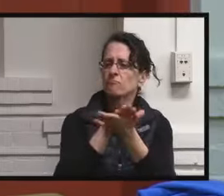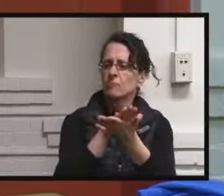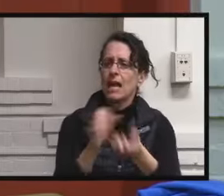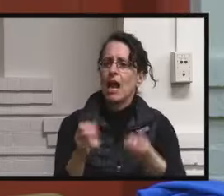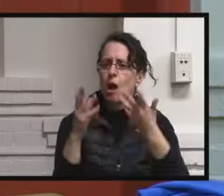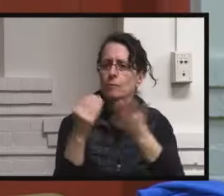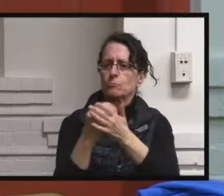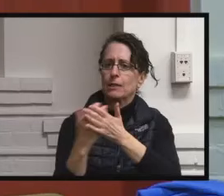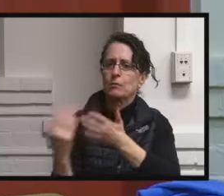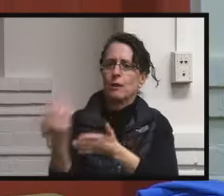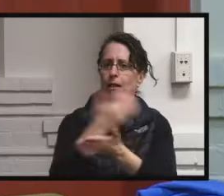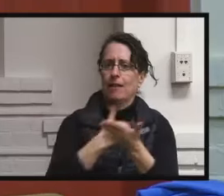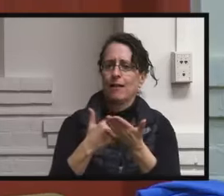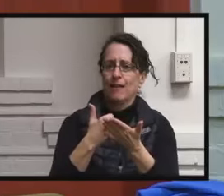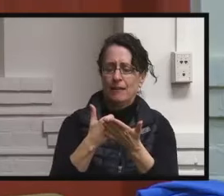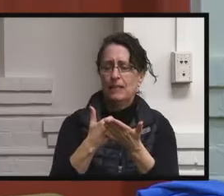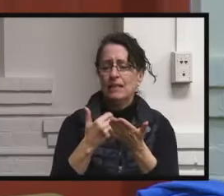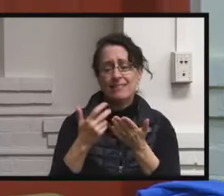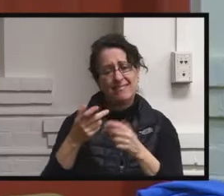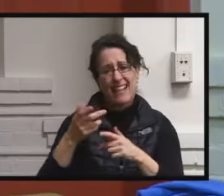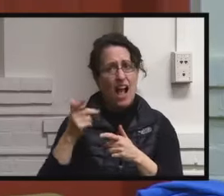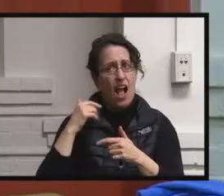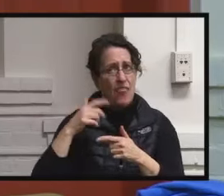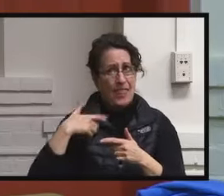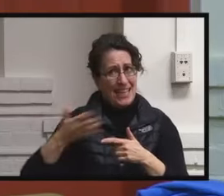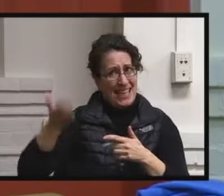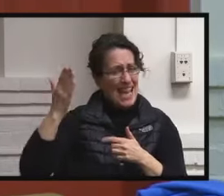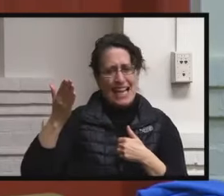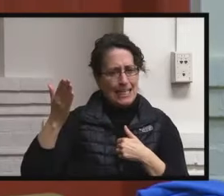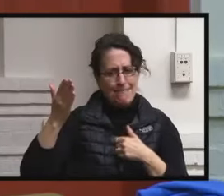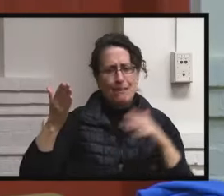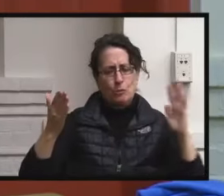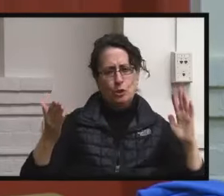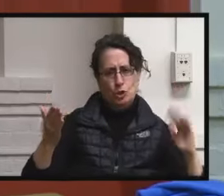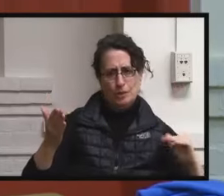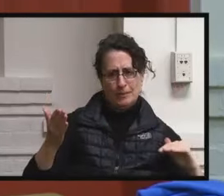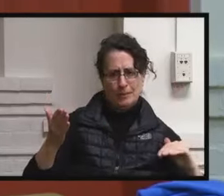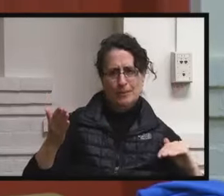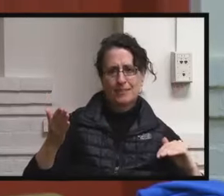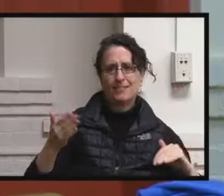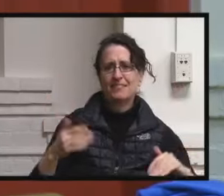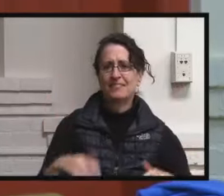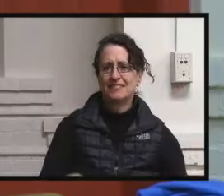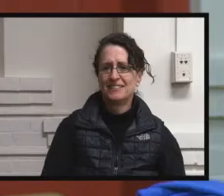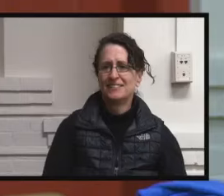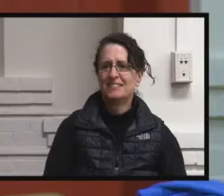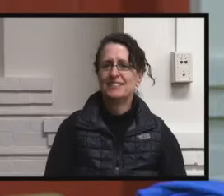However, I support the dual stream budget